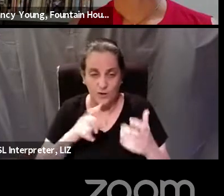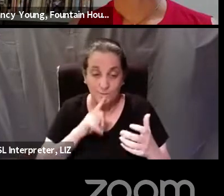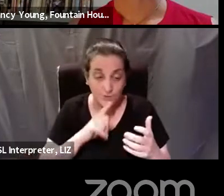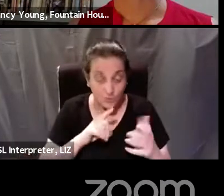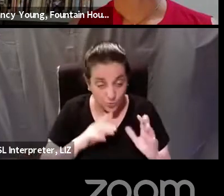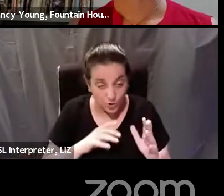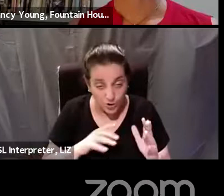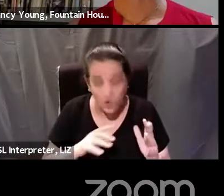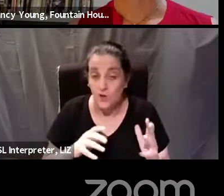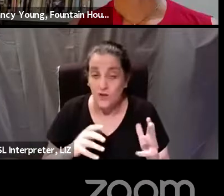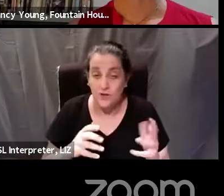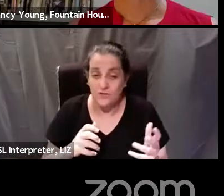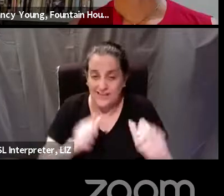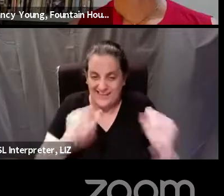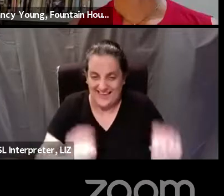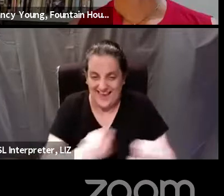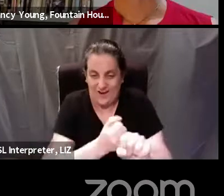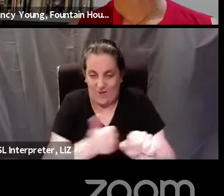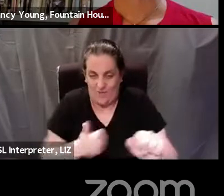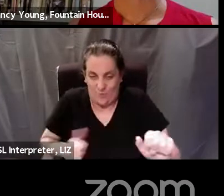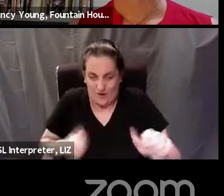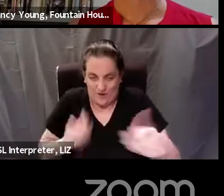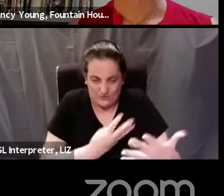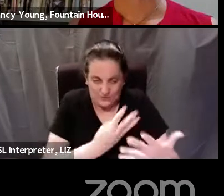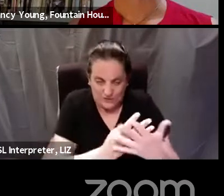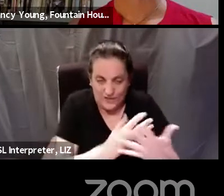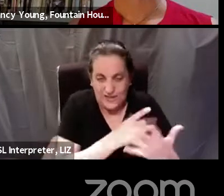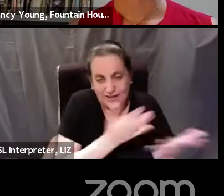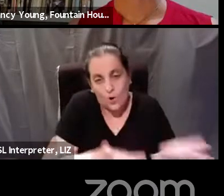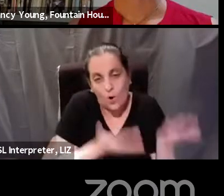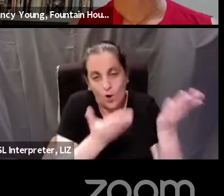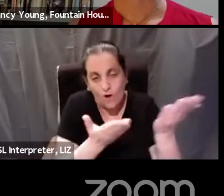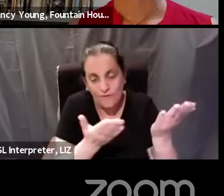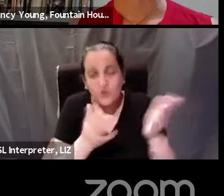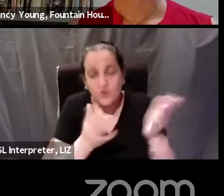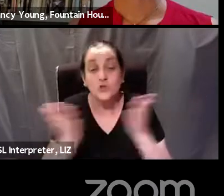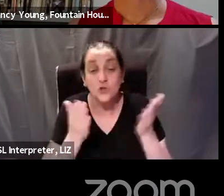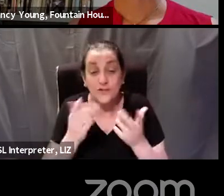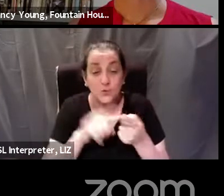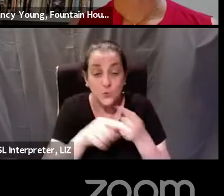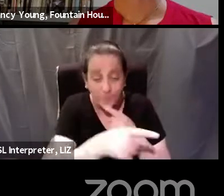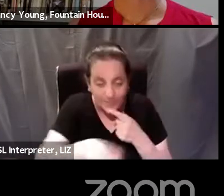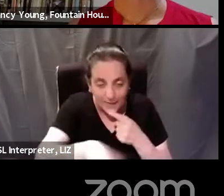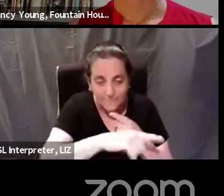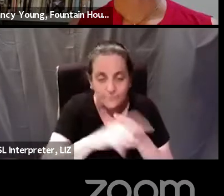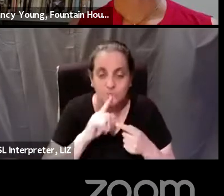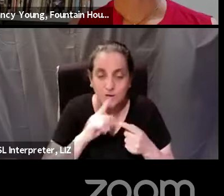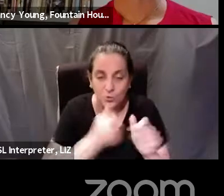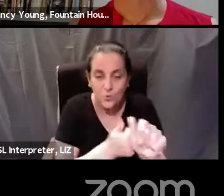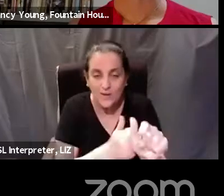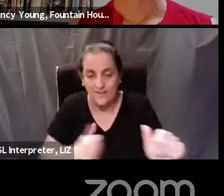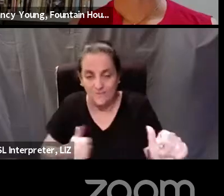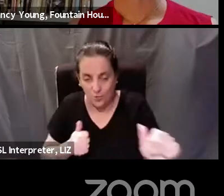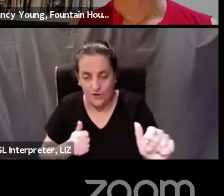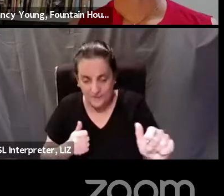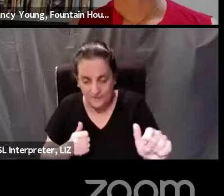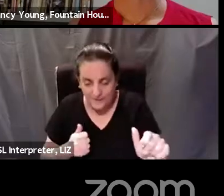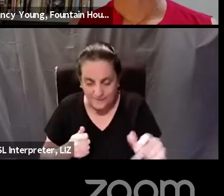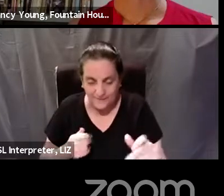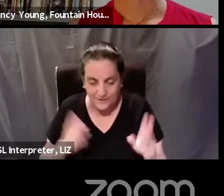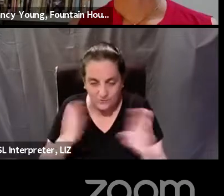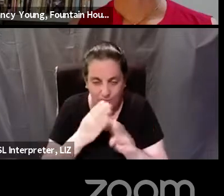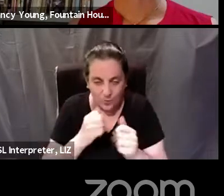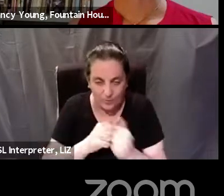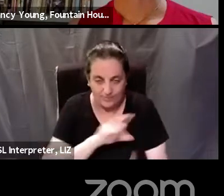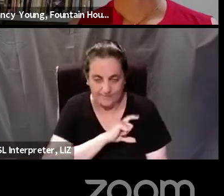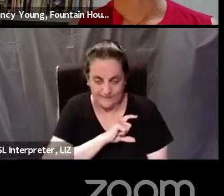justice system and offer services. So we've had a longstanding history